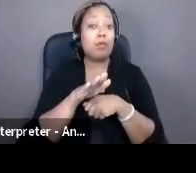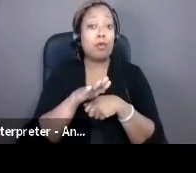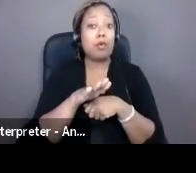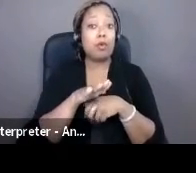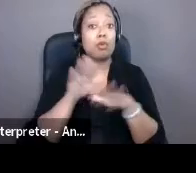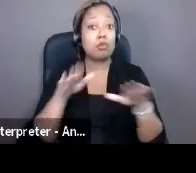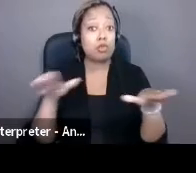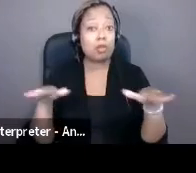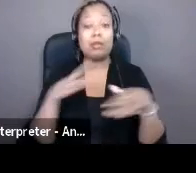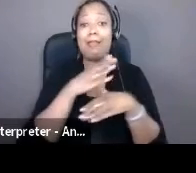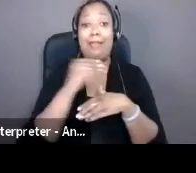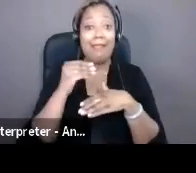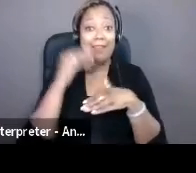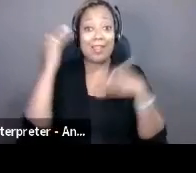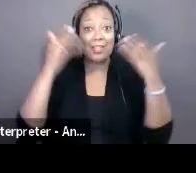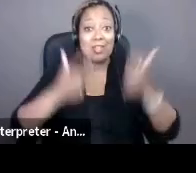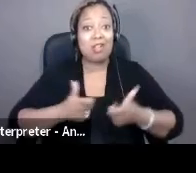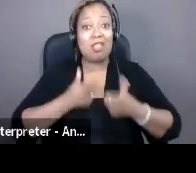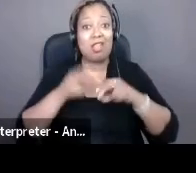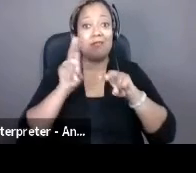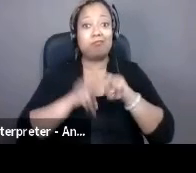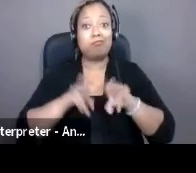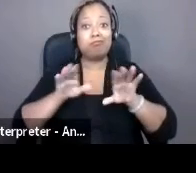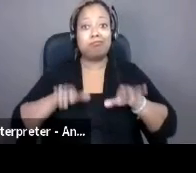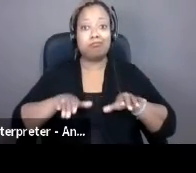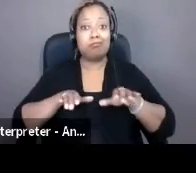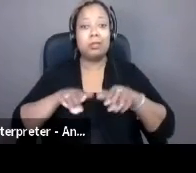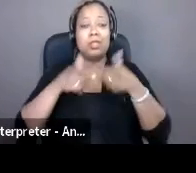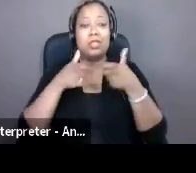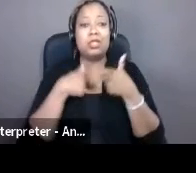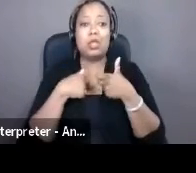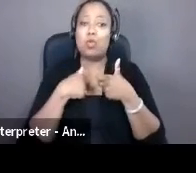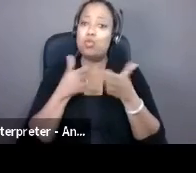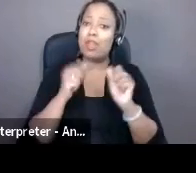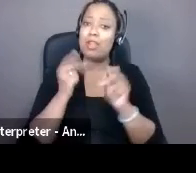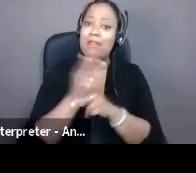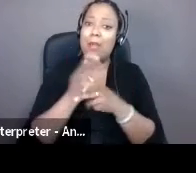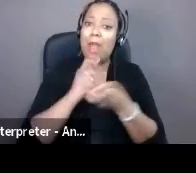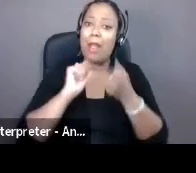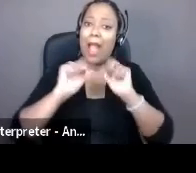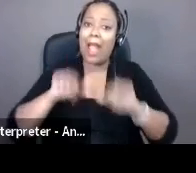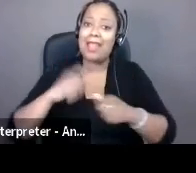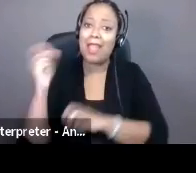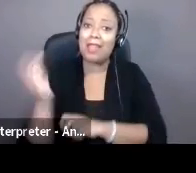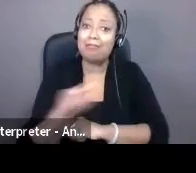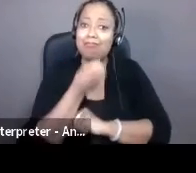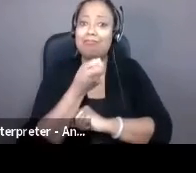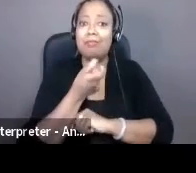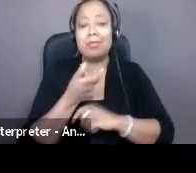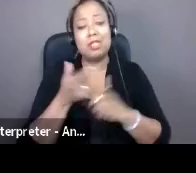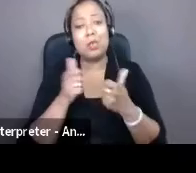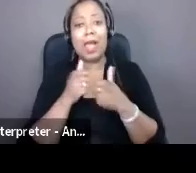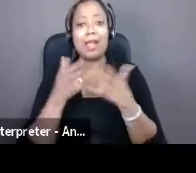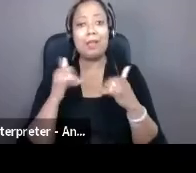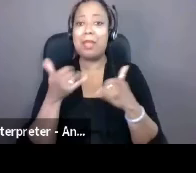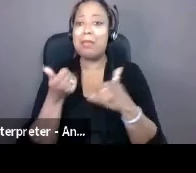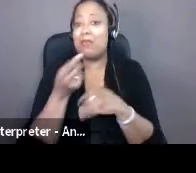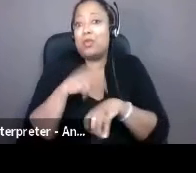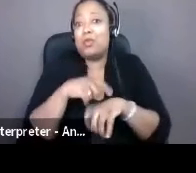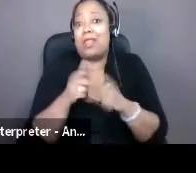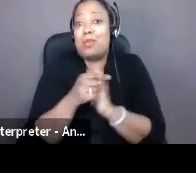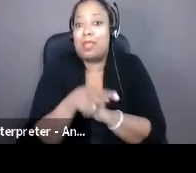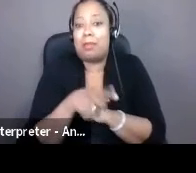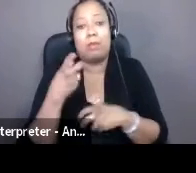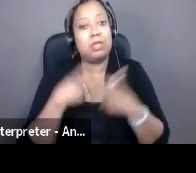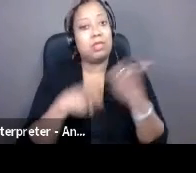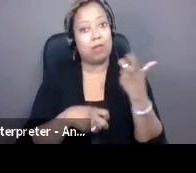sidelines. So we tried to figure out how to get me to go out and swing, just so I could play, even if it's just a couple times with them, which was a difficult